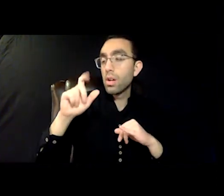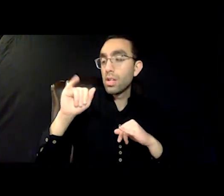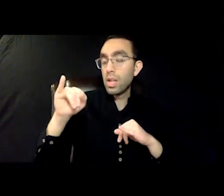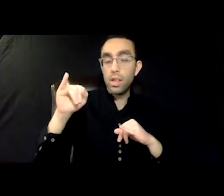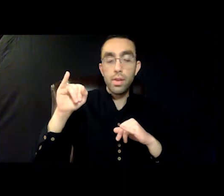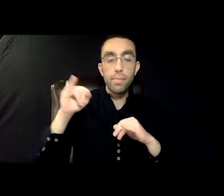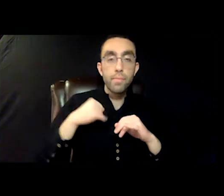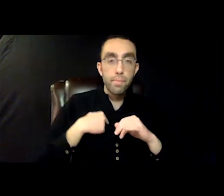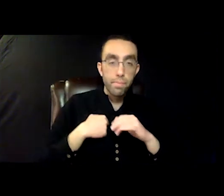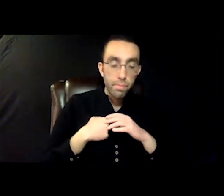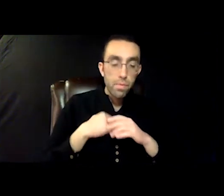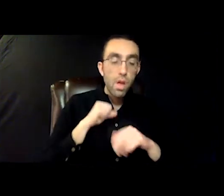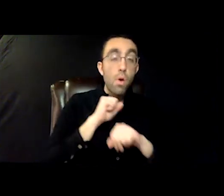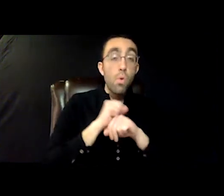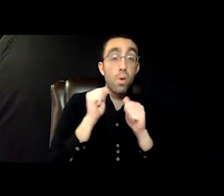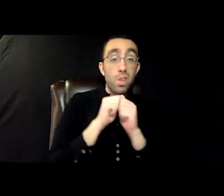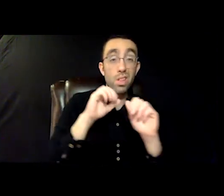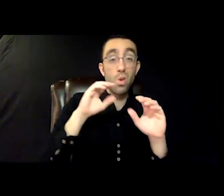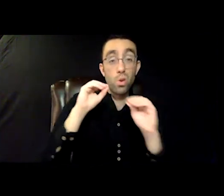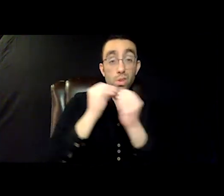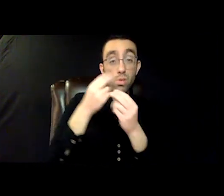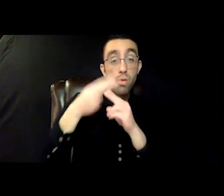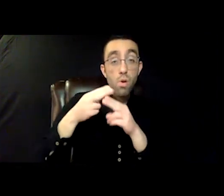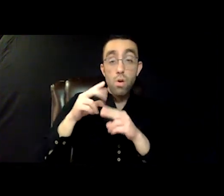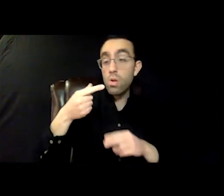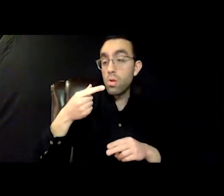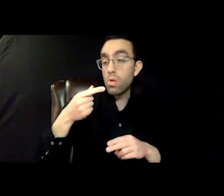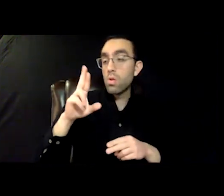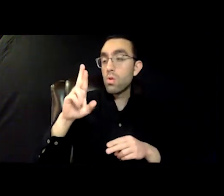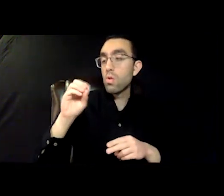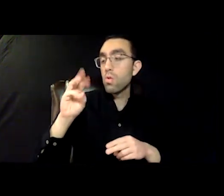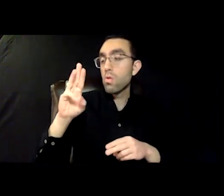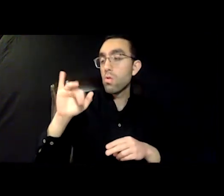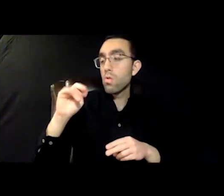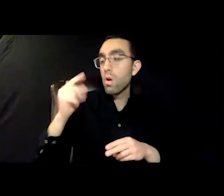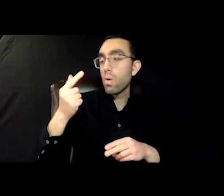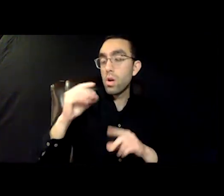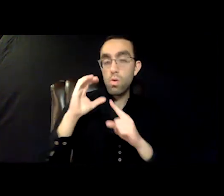I work with The Growing Culture. I am currently